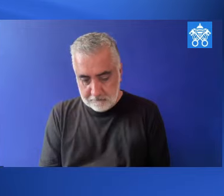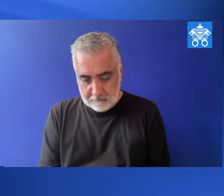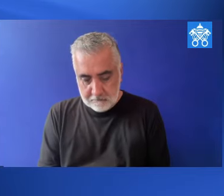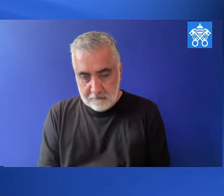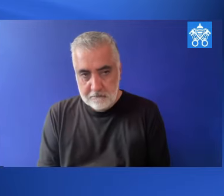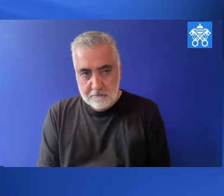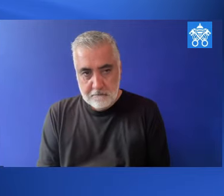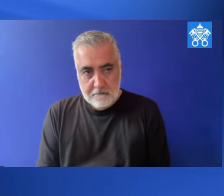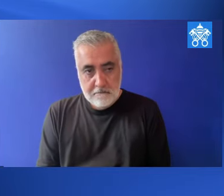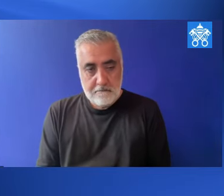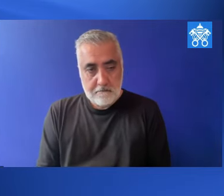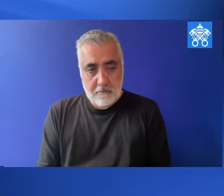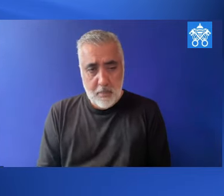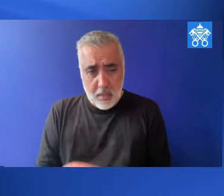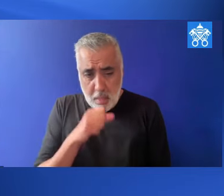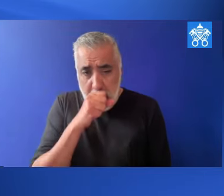vita.